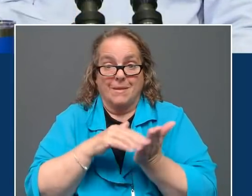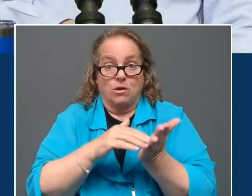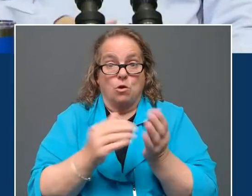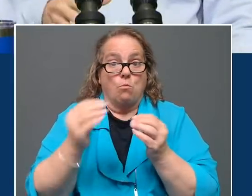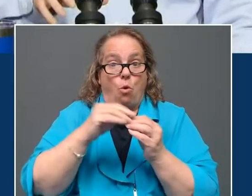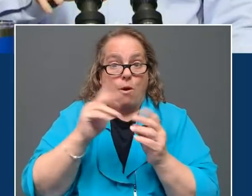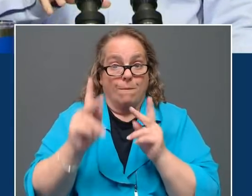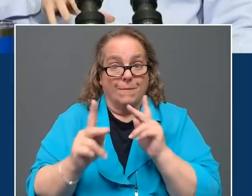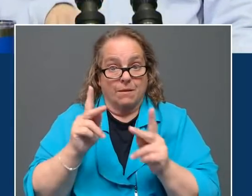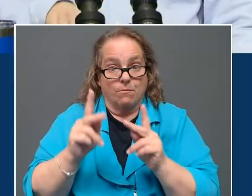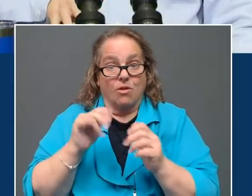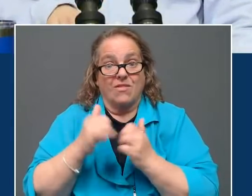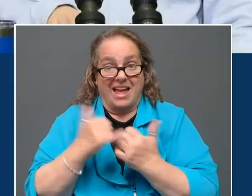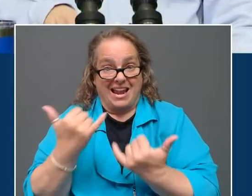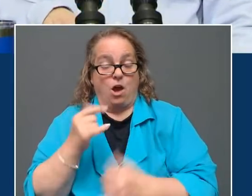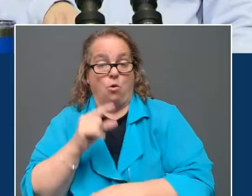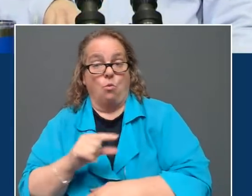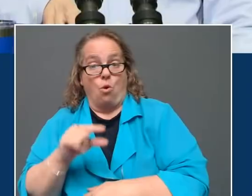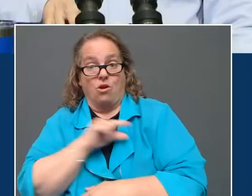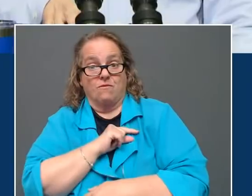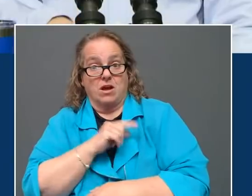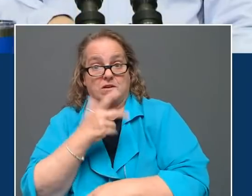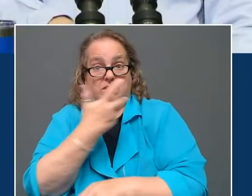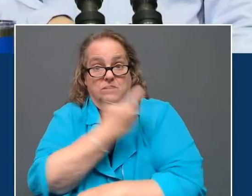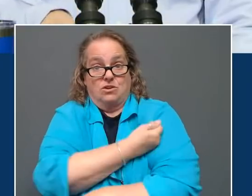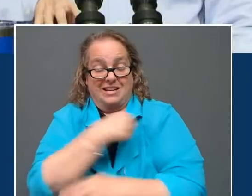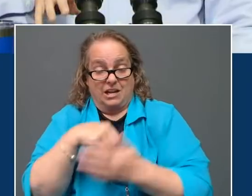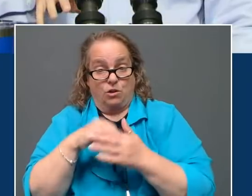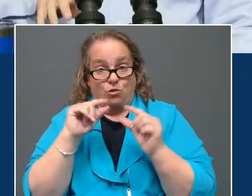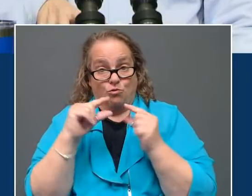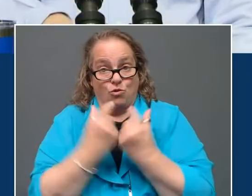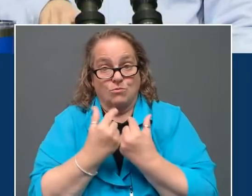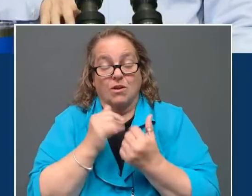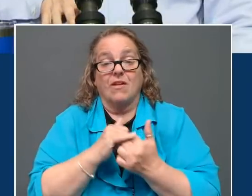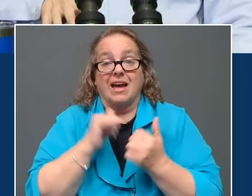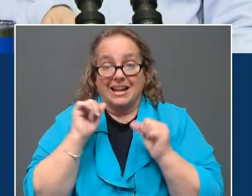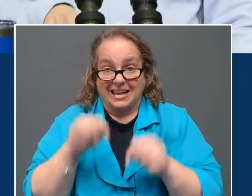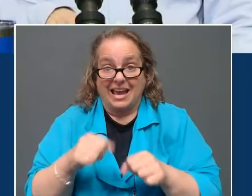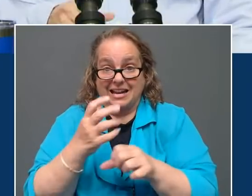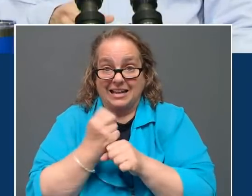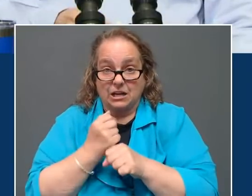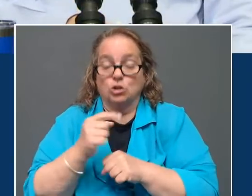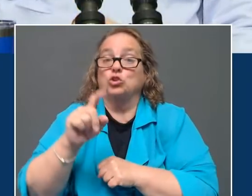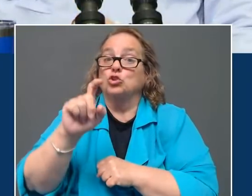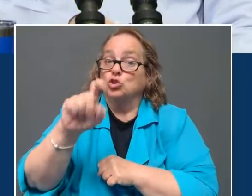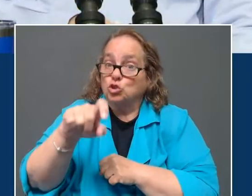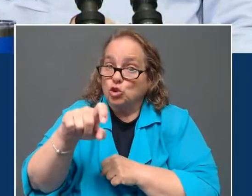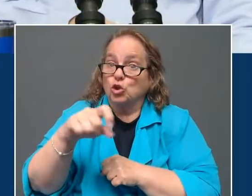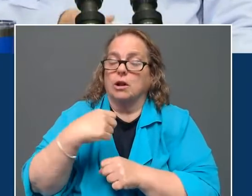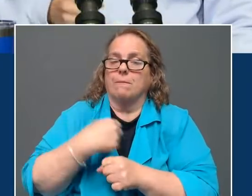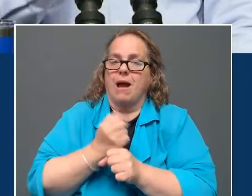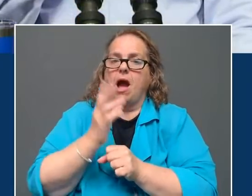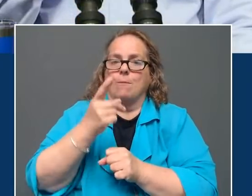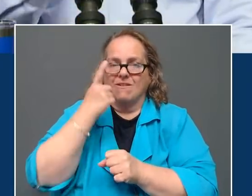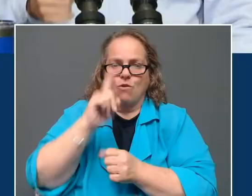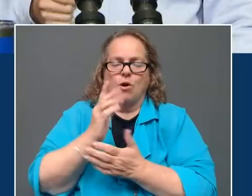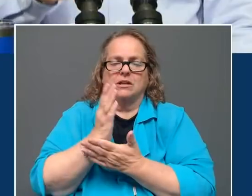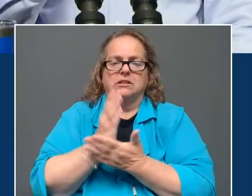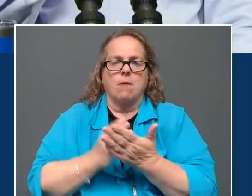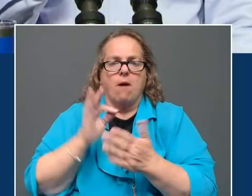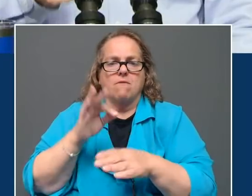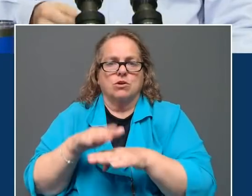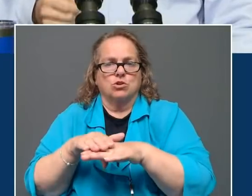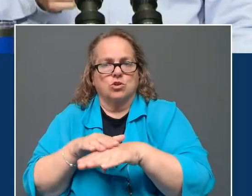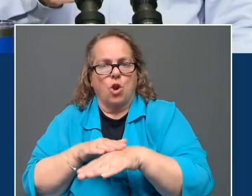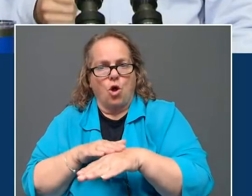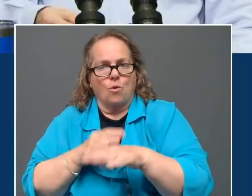that are qualified, who are in the groups that are eligible, should make up for some of this lagging demand. But again,